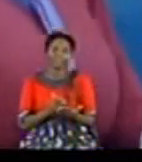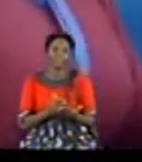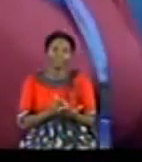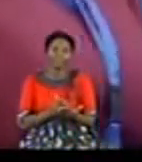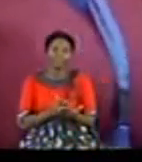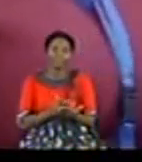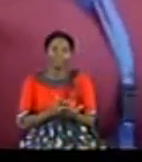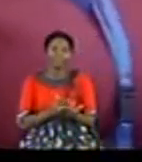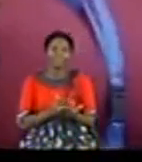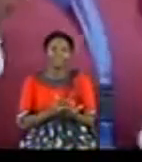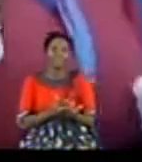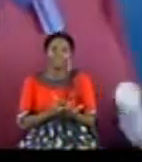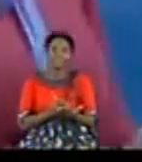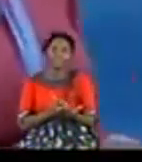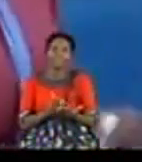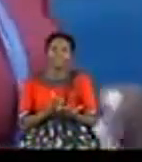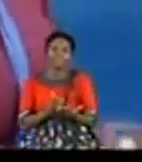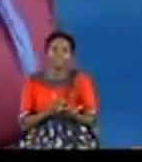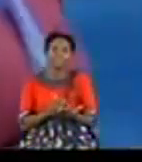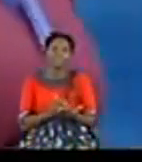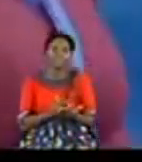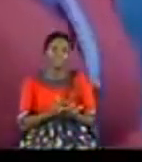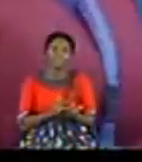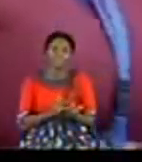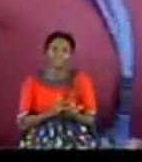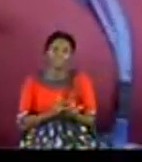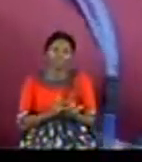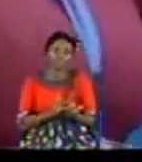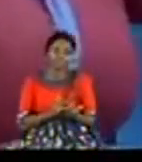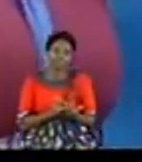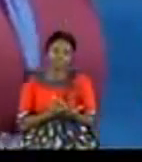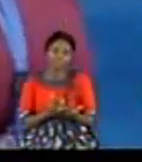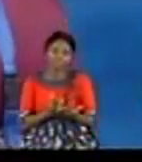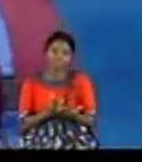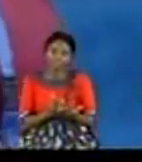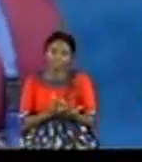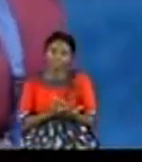awesome awesome in